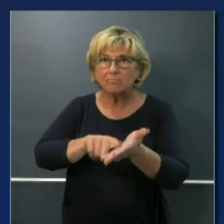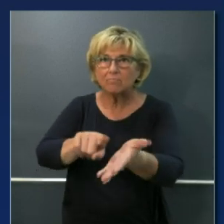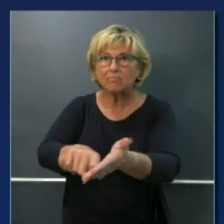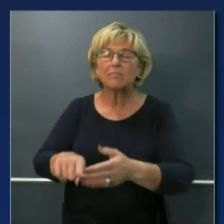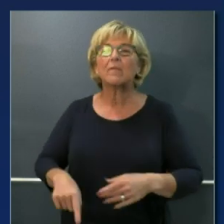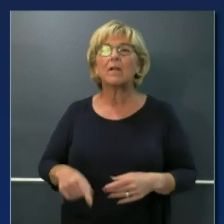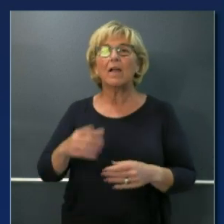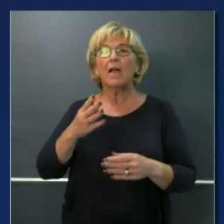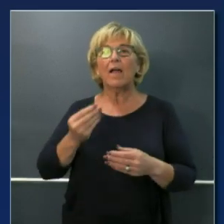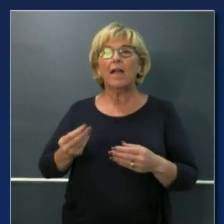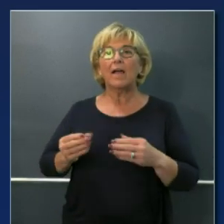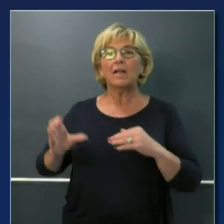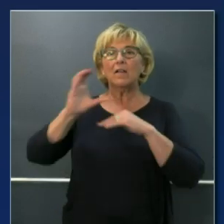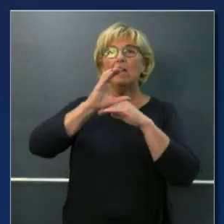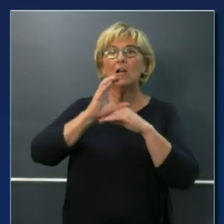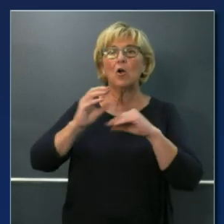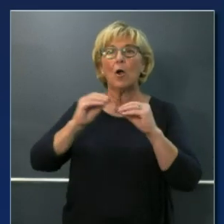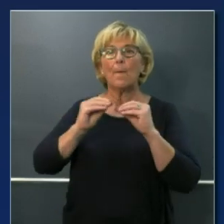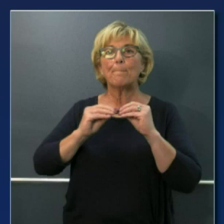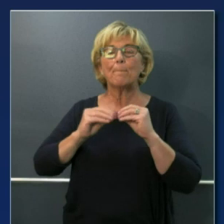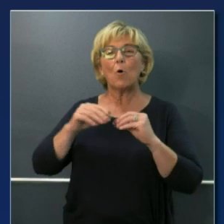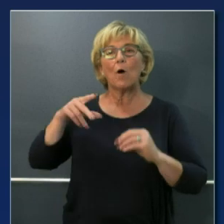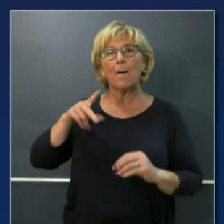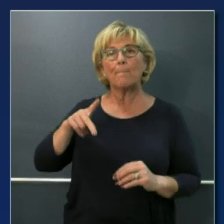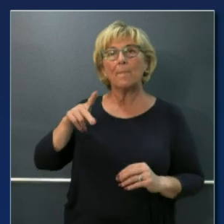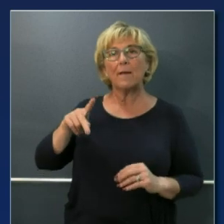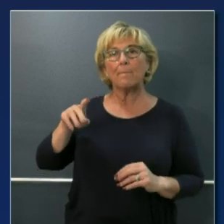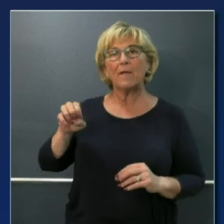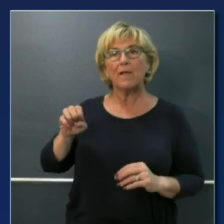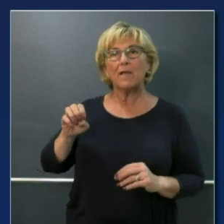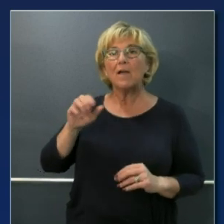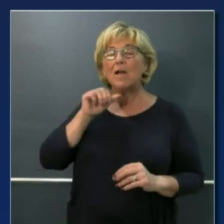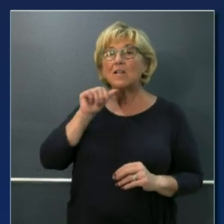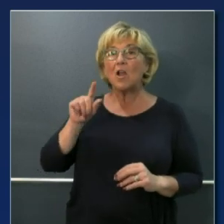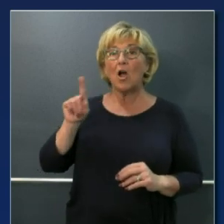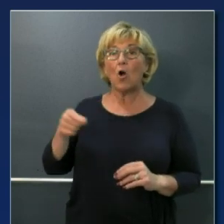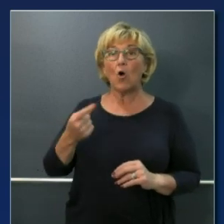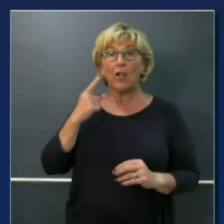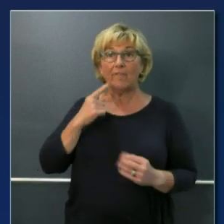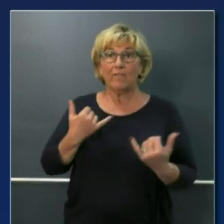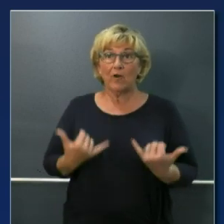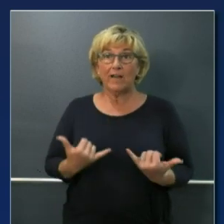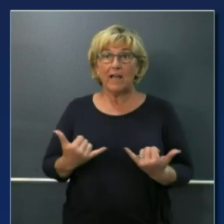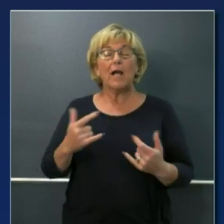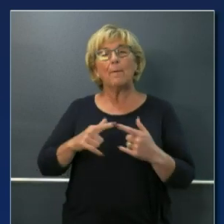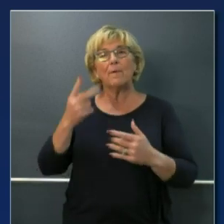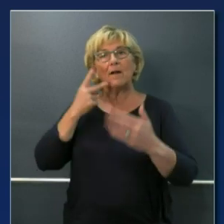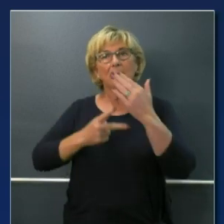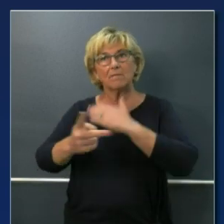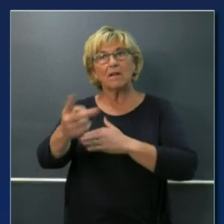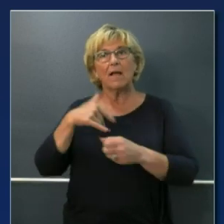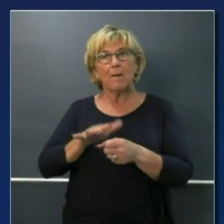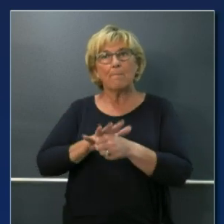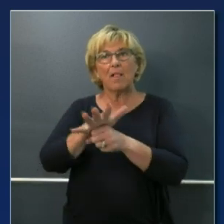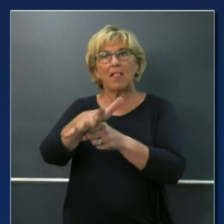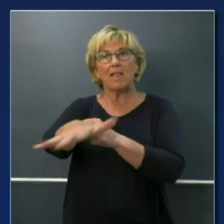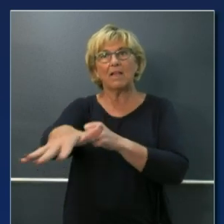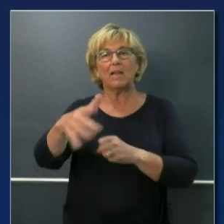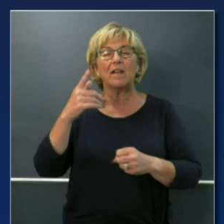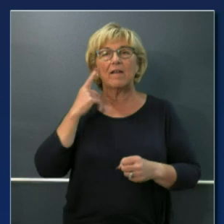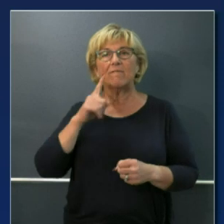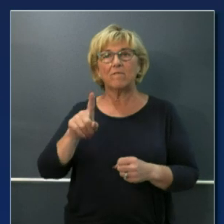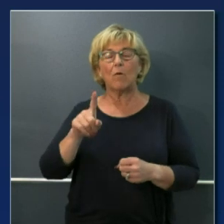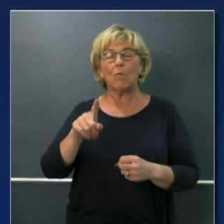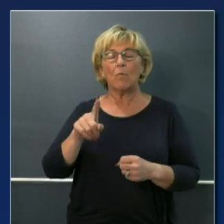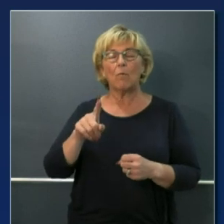stores of PPE to make sure they're secure not only for our current needs, but also in anticipation of what will be needed for stage